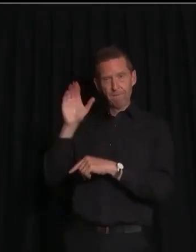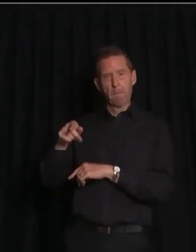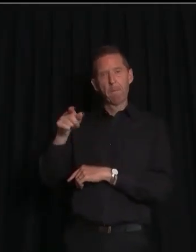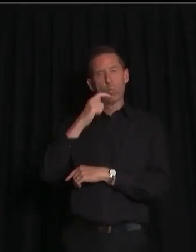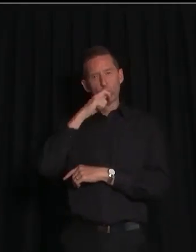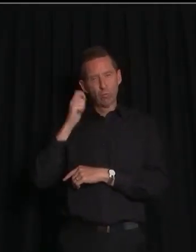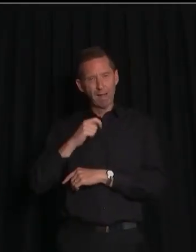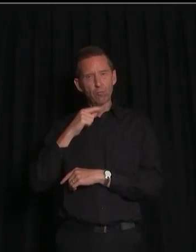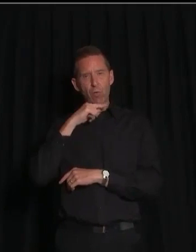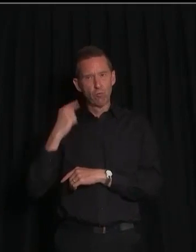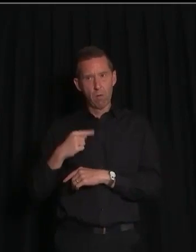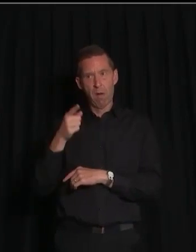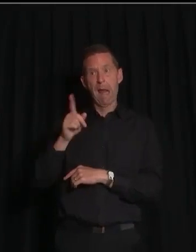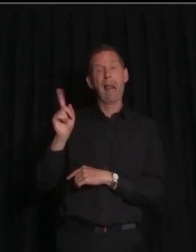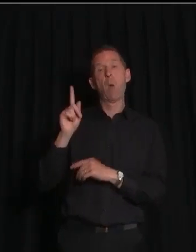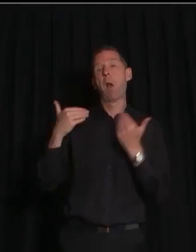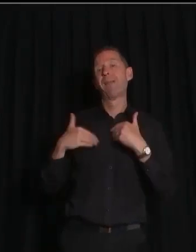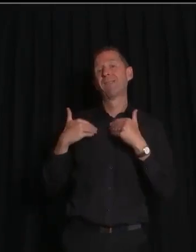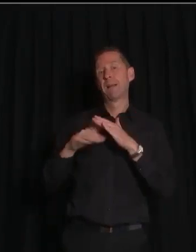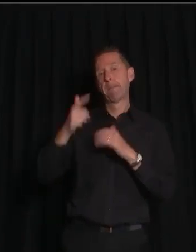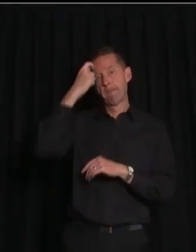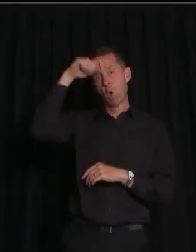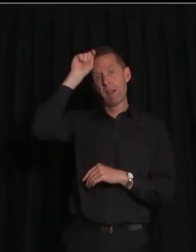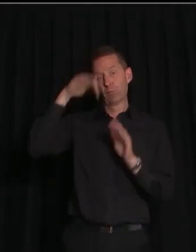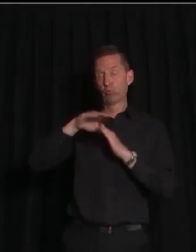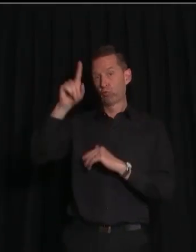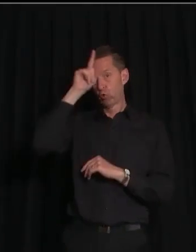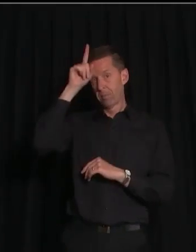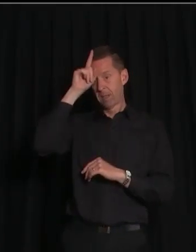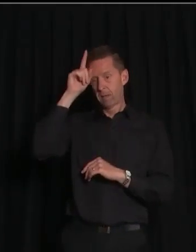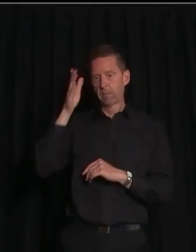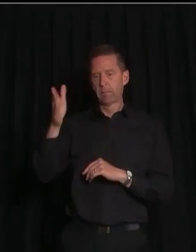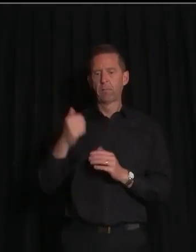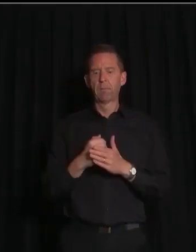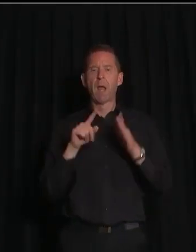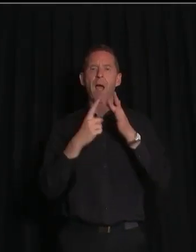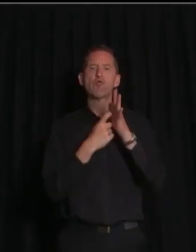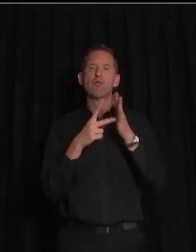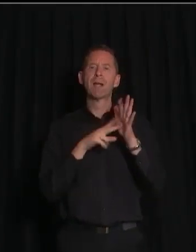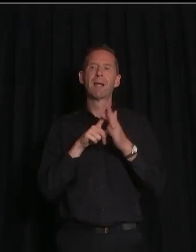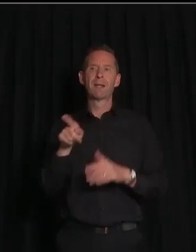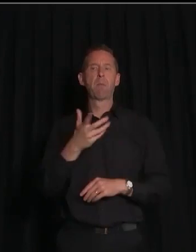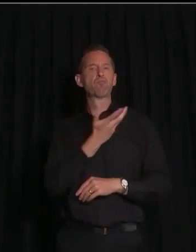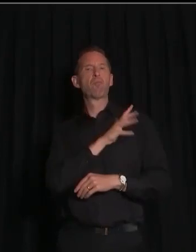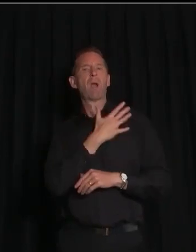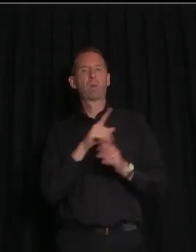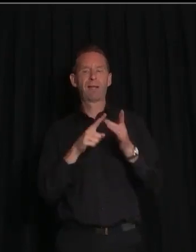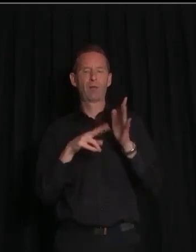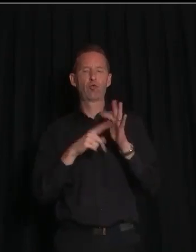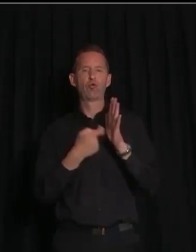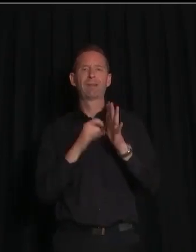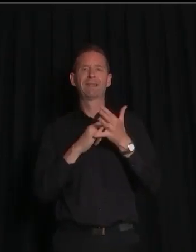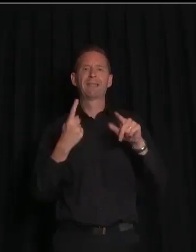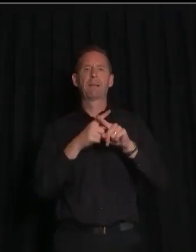who is currently living in Berlin, Germany. Irene is a proud intersex person and an